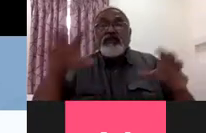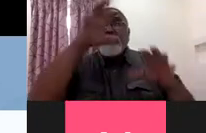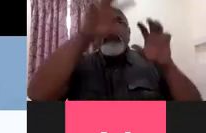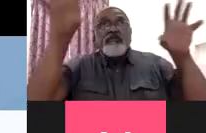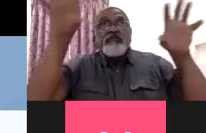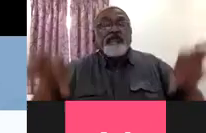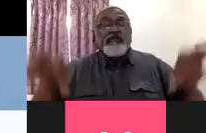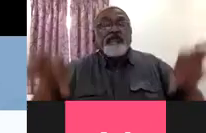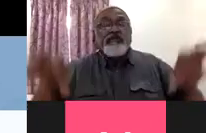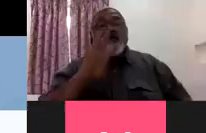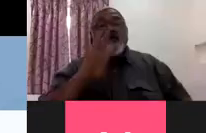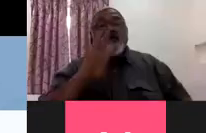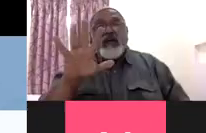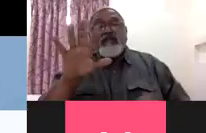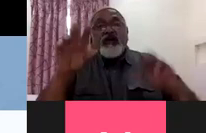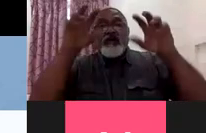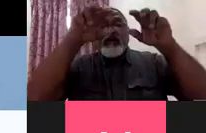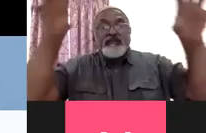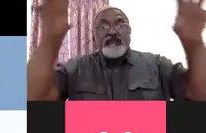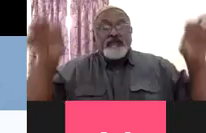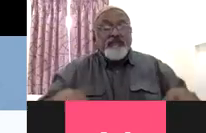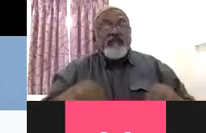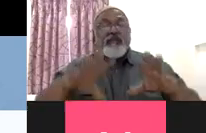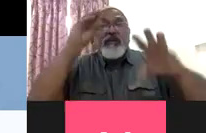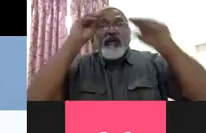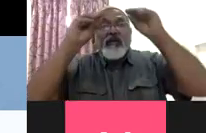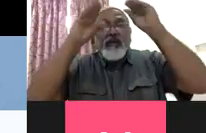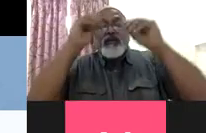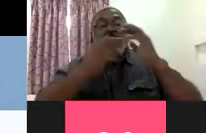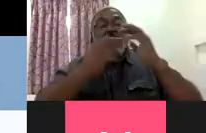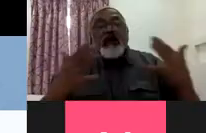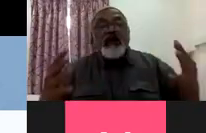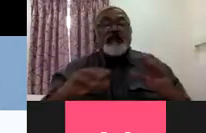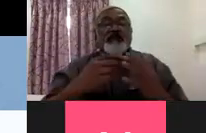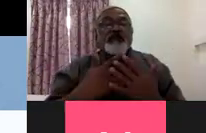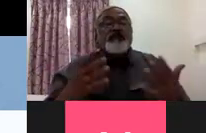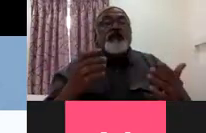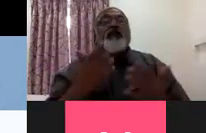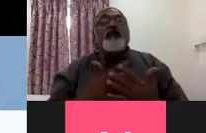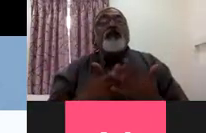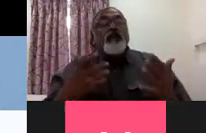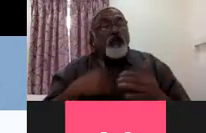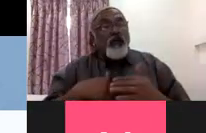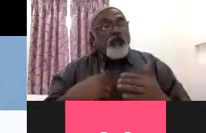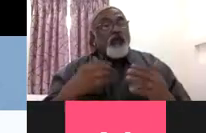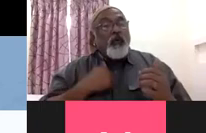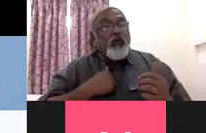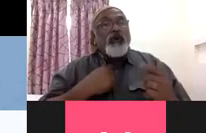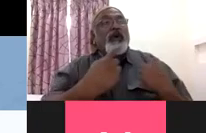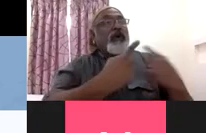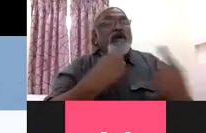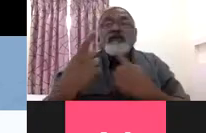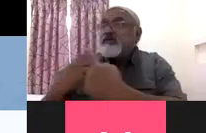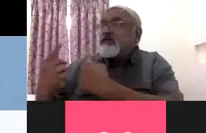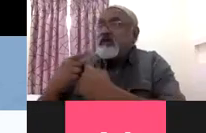all our learnings on this topic, all that I'm going to be sharing today is from these interactions with individuals with